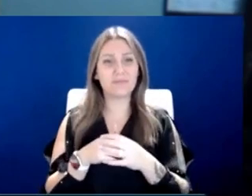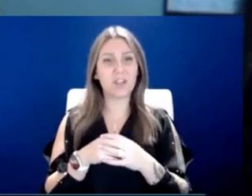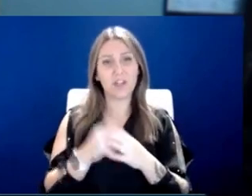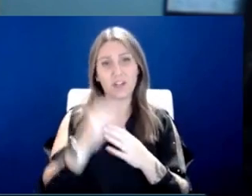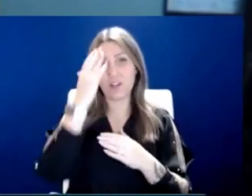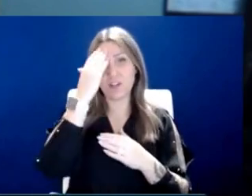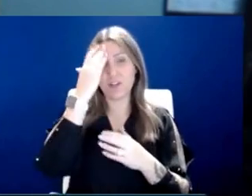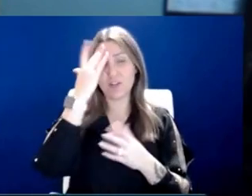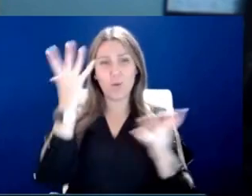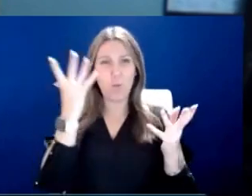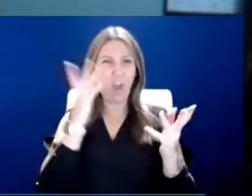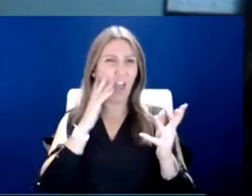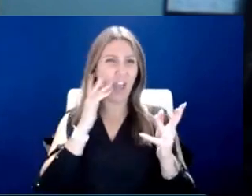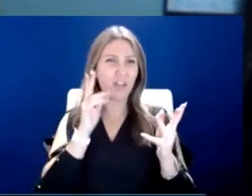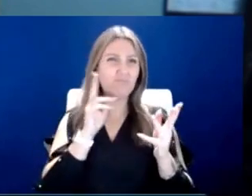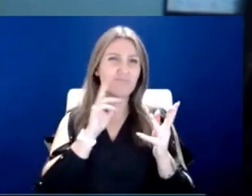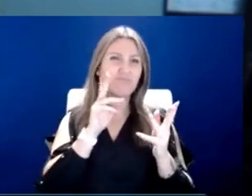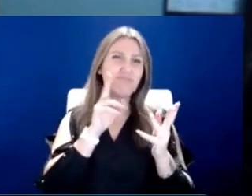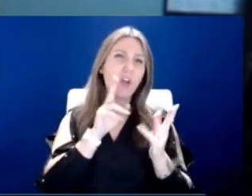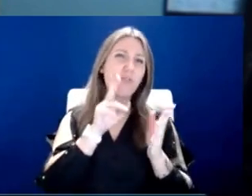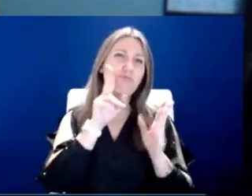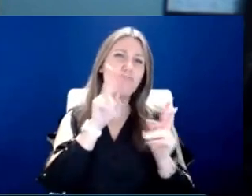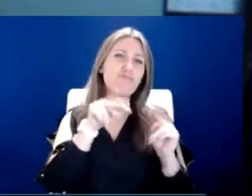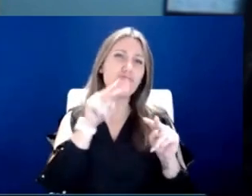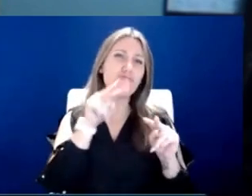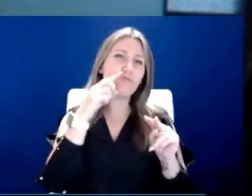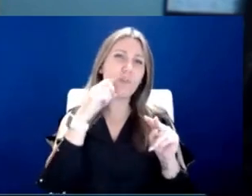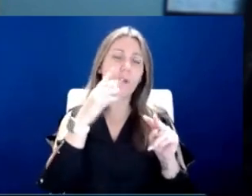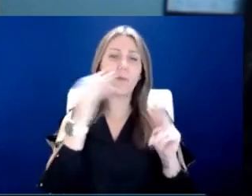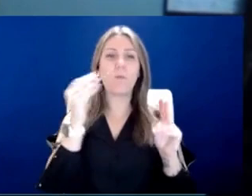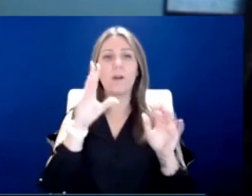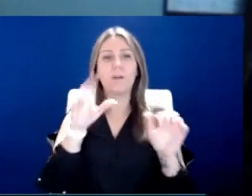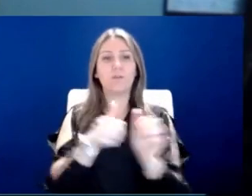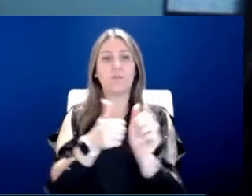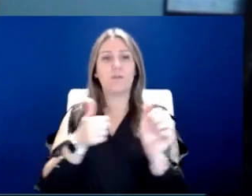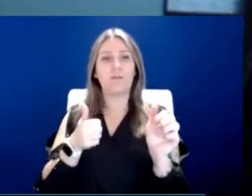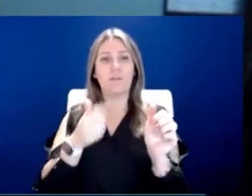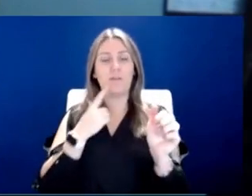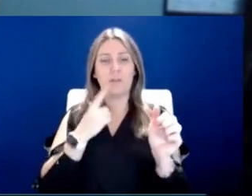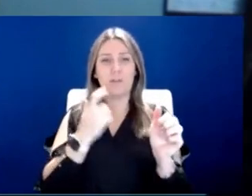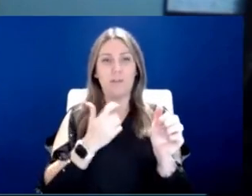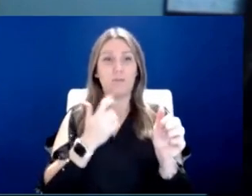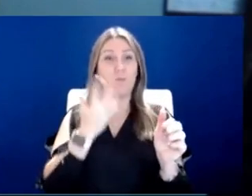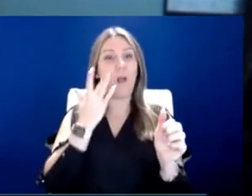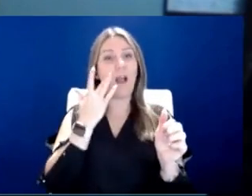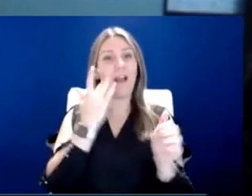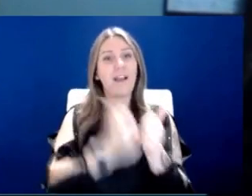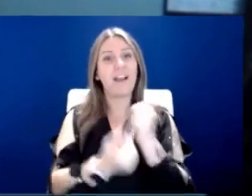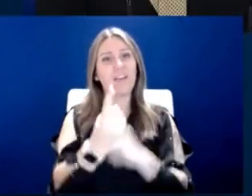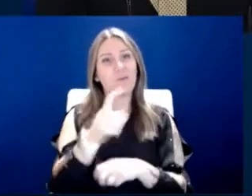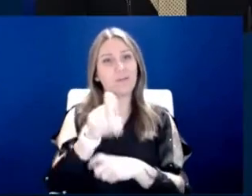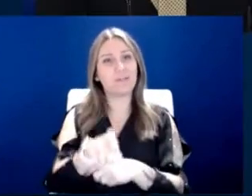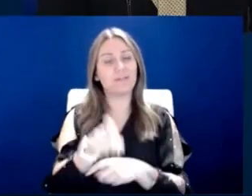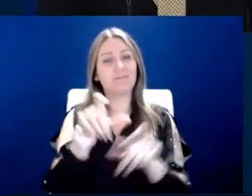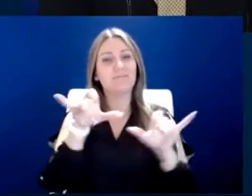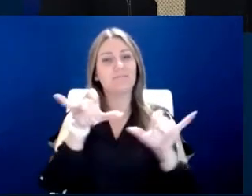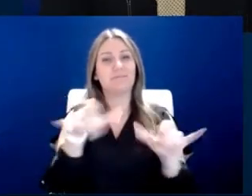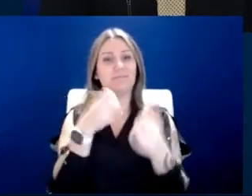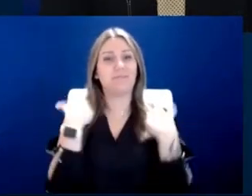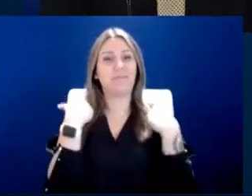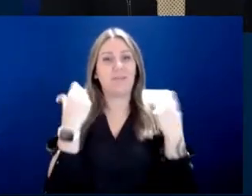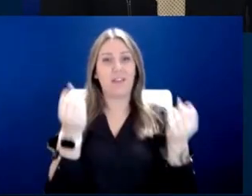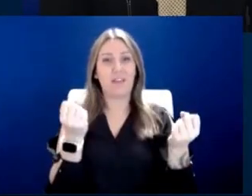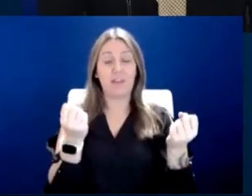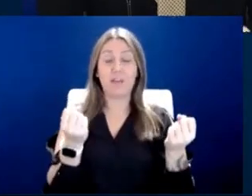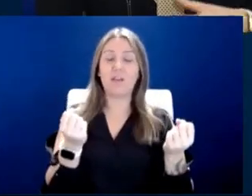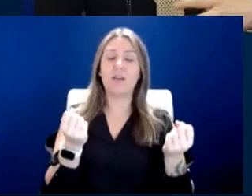and what things to avoid, so we can keep everybody healthy and competing. So we know staying active, of course, is important to